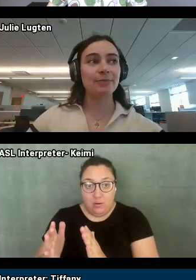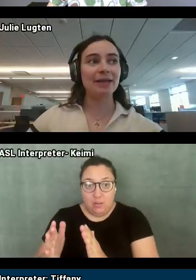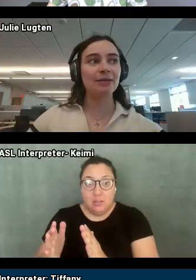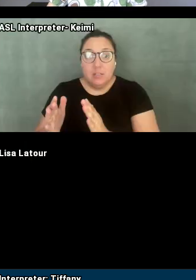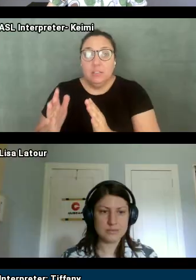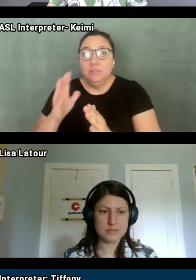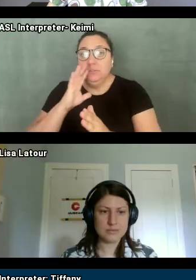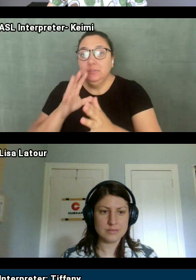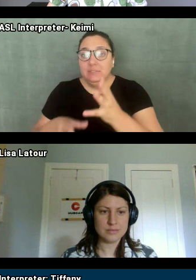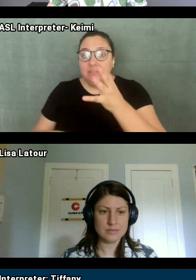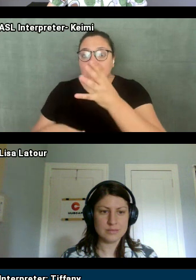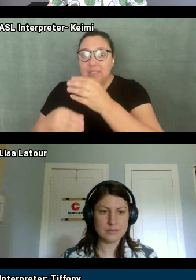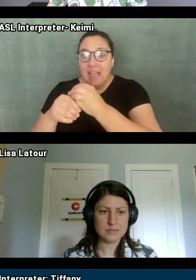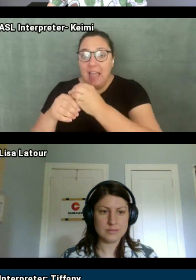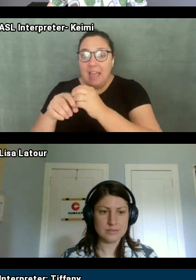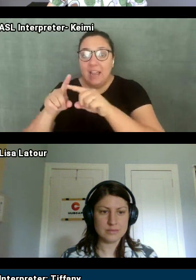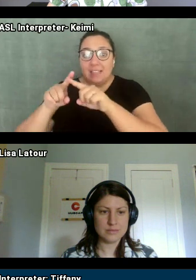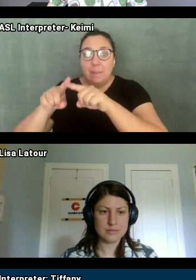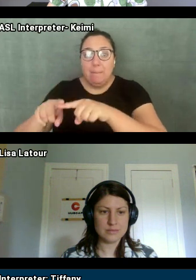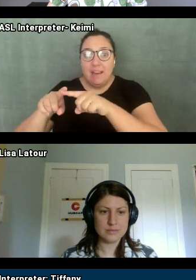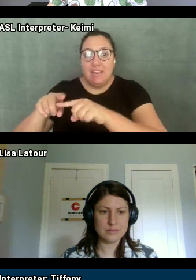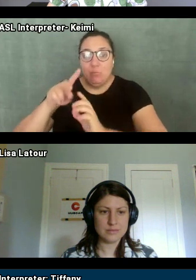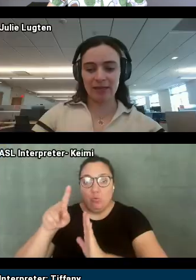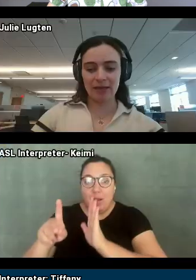add in a dependent property.